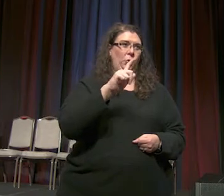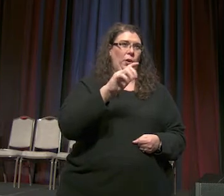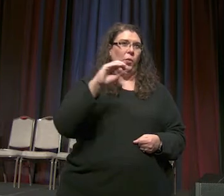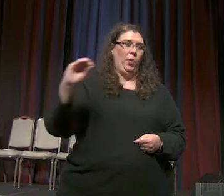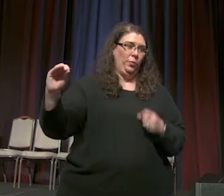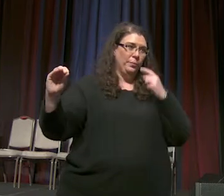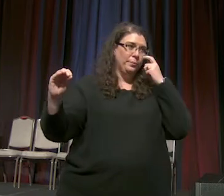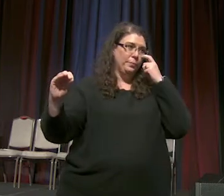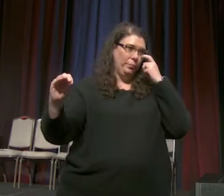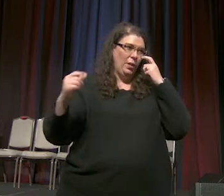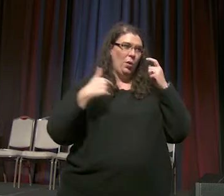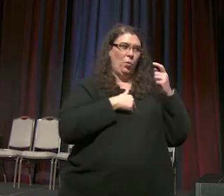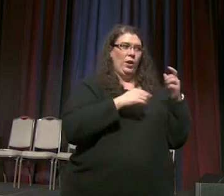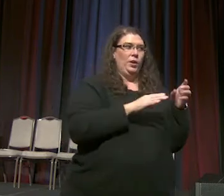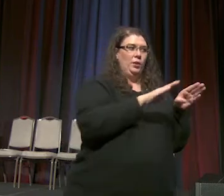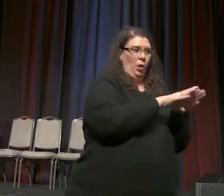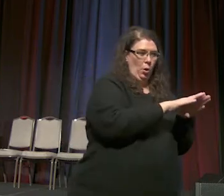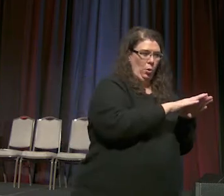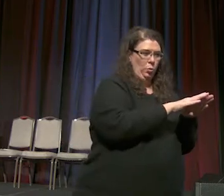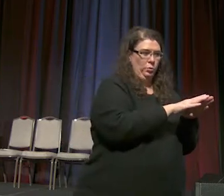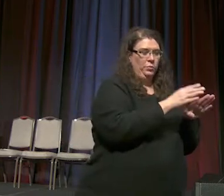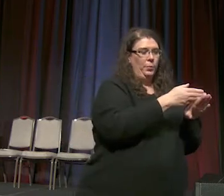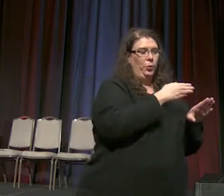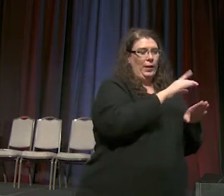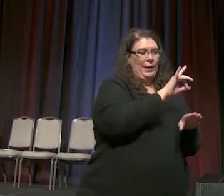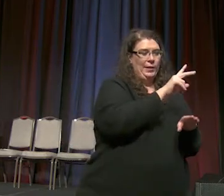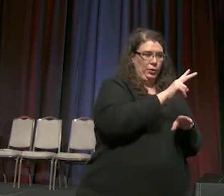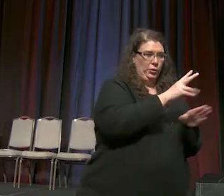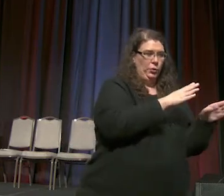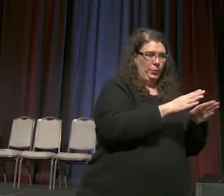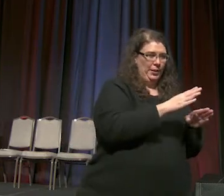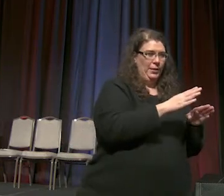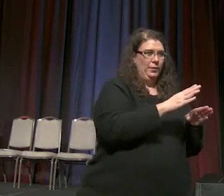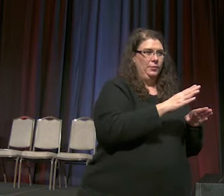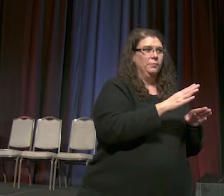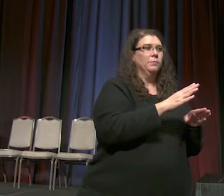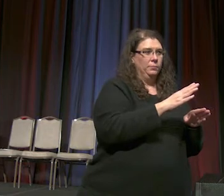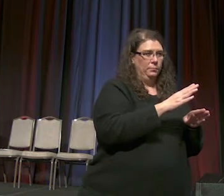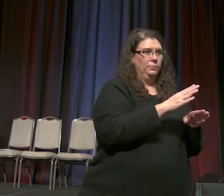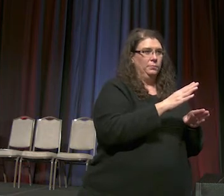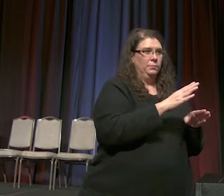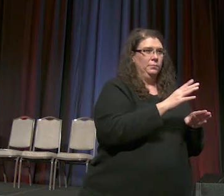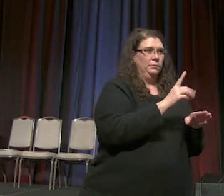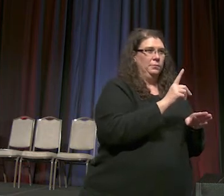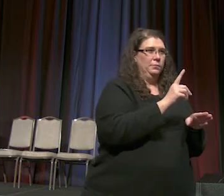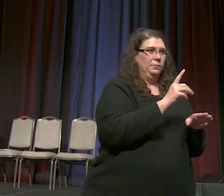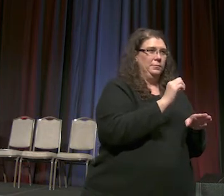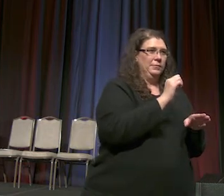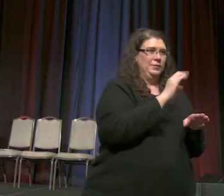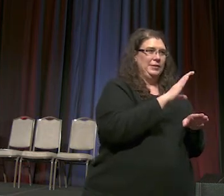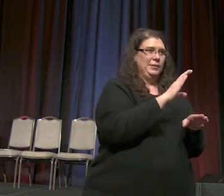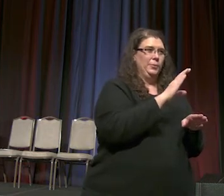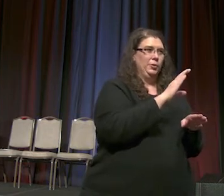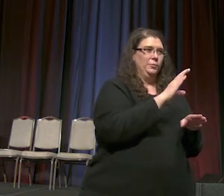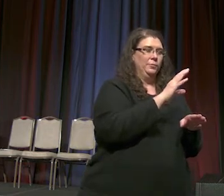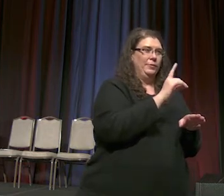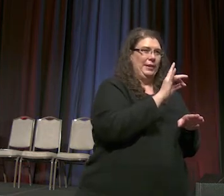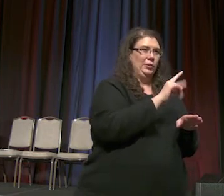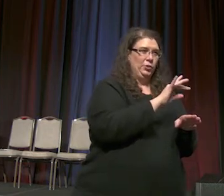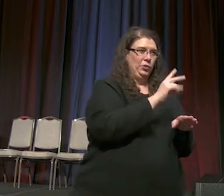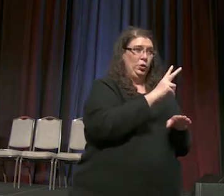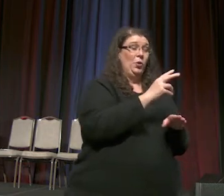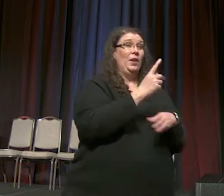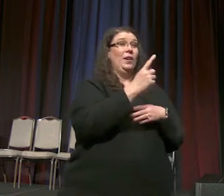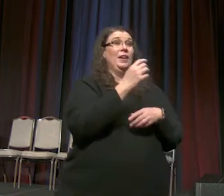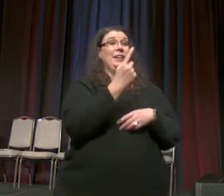of 1981, creatively called Pre-82, of which, so next year would be 40 years since it's